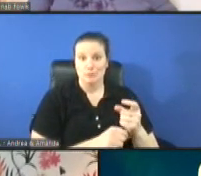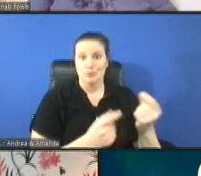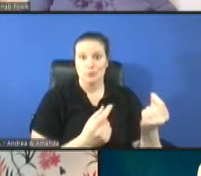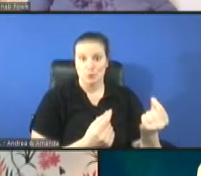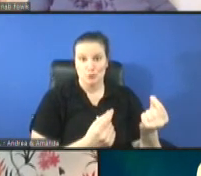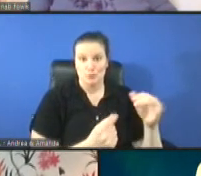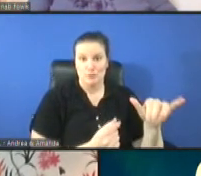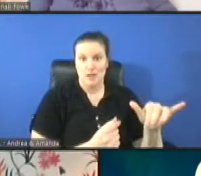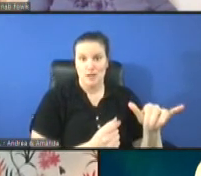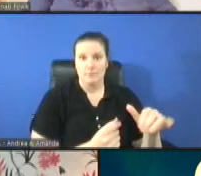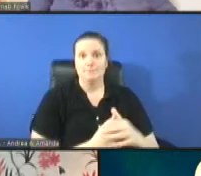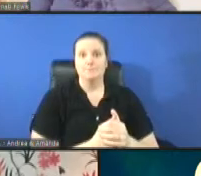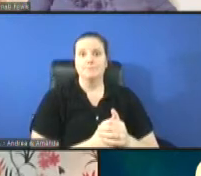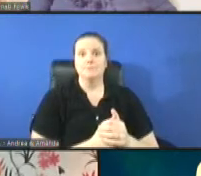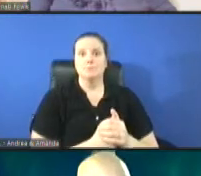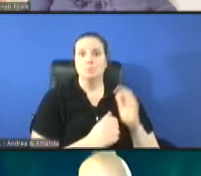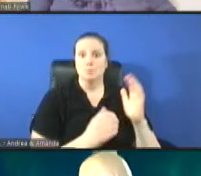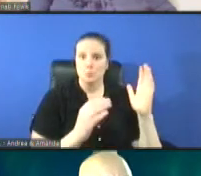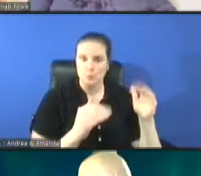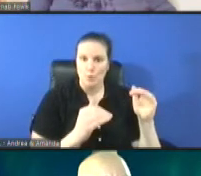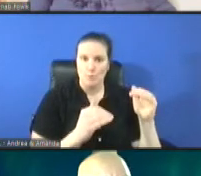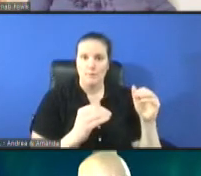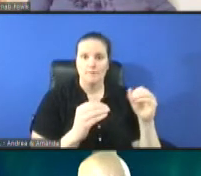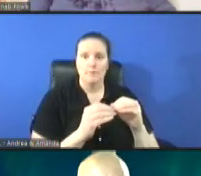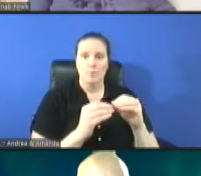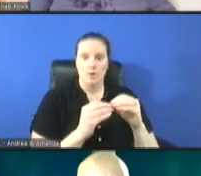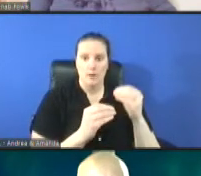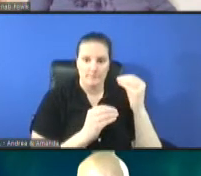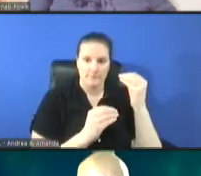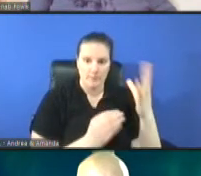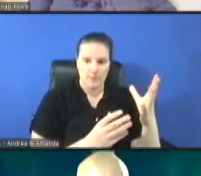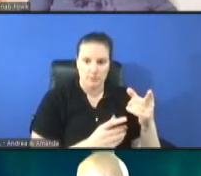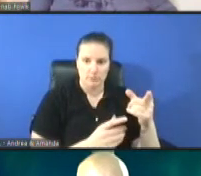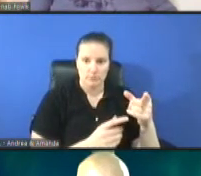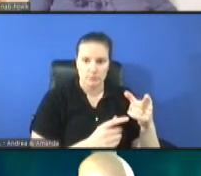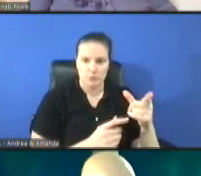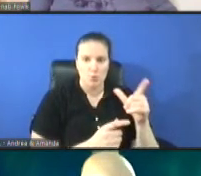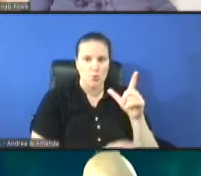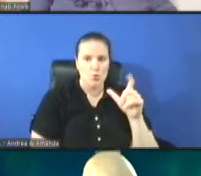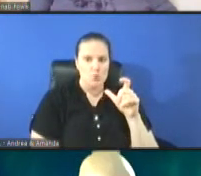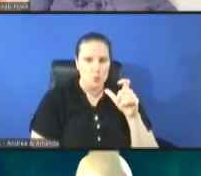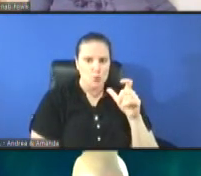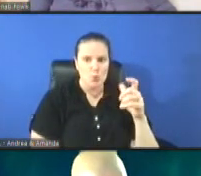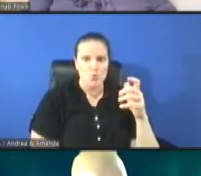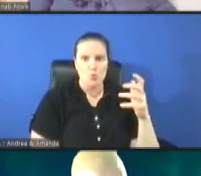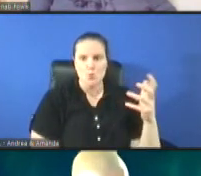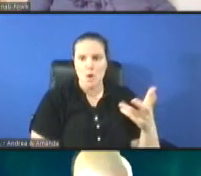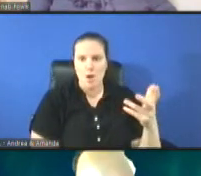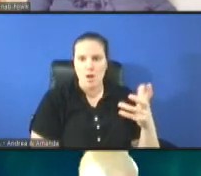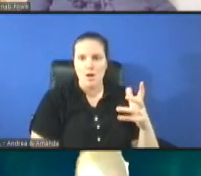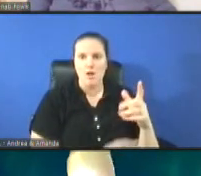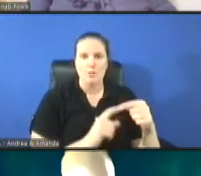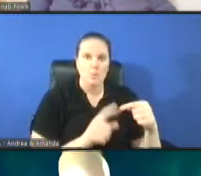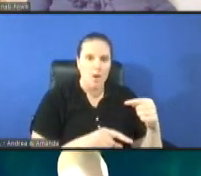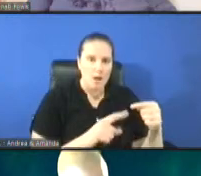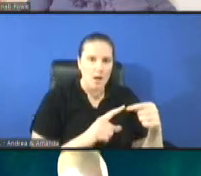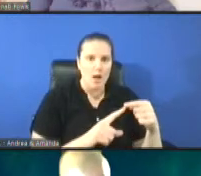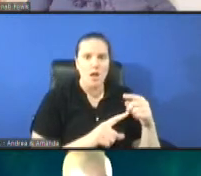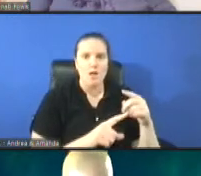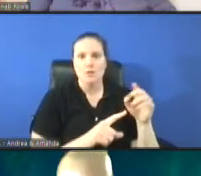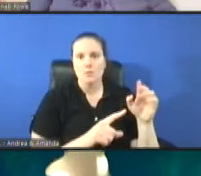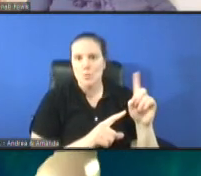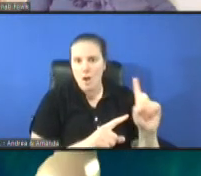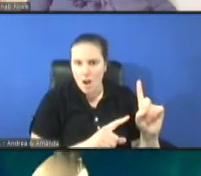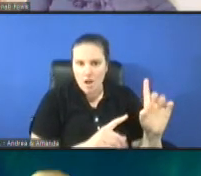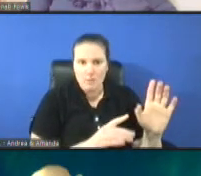And was hoping that we would have additional information as far as who, what, when, and where at the time that